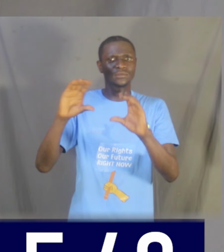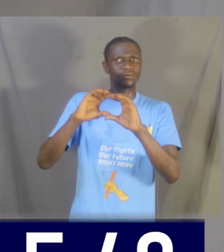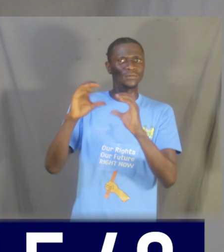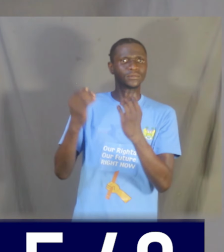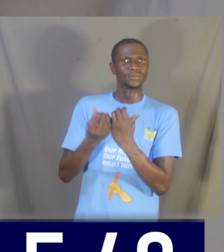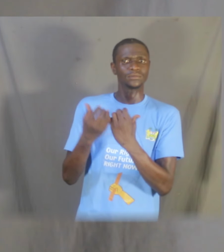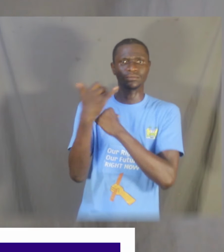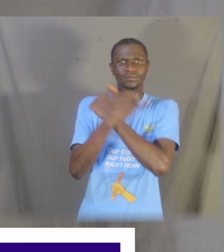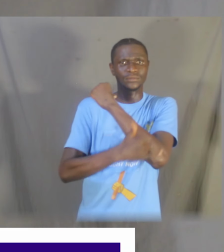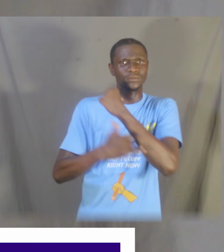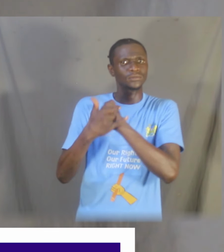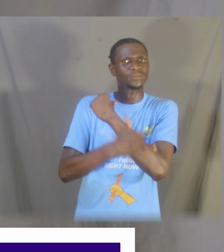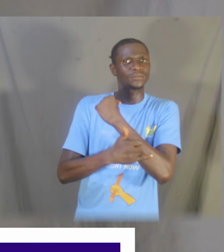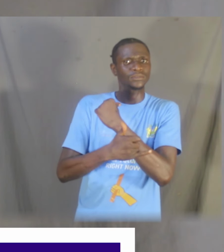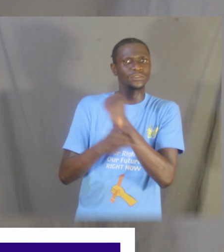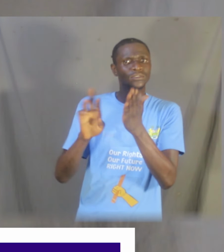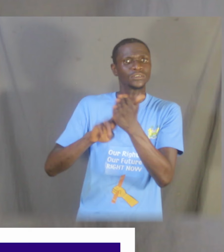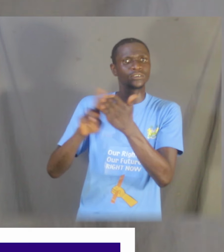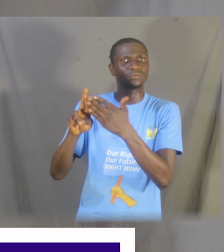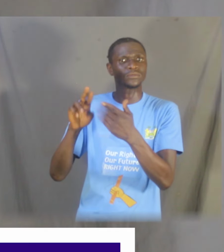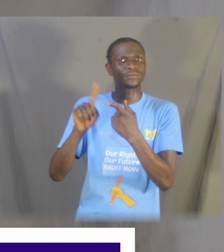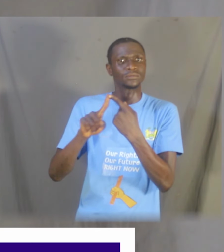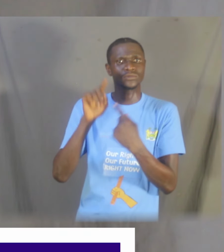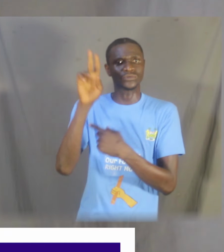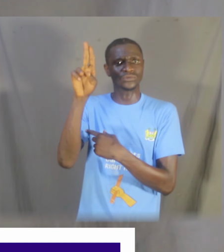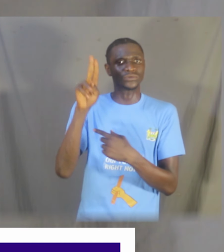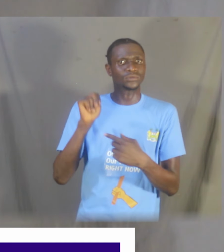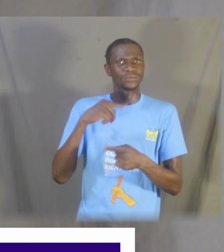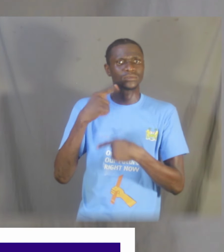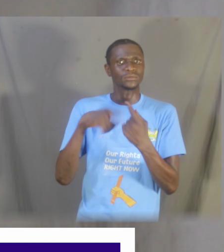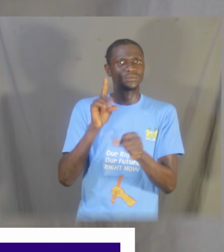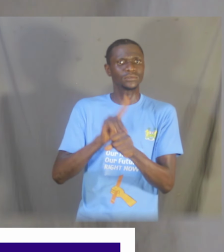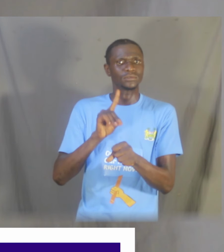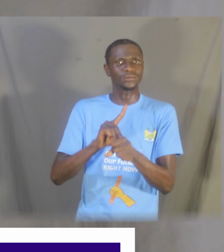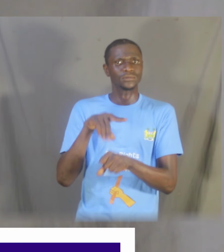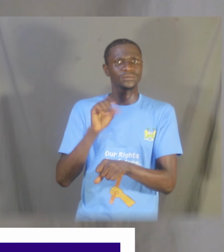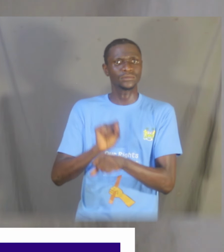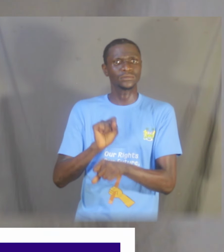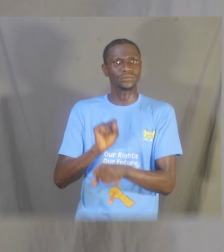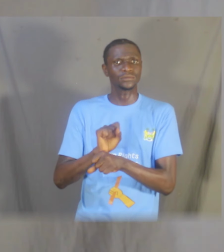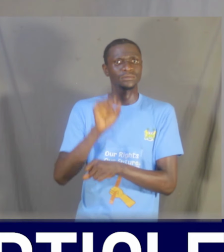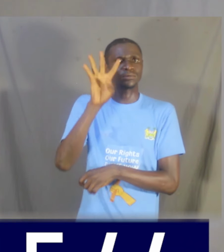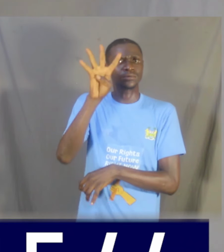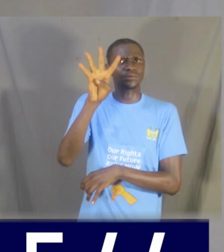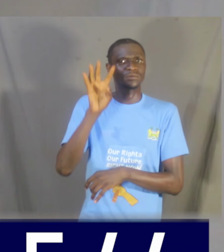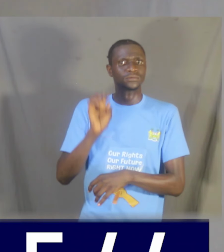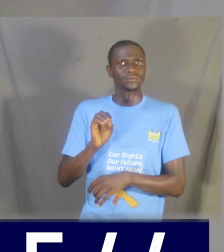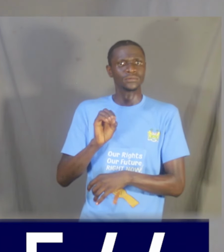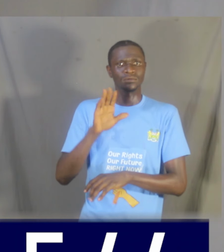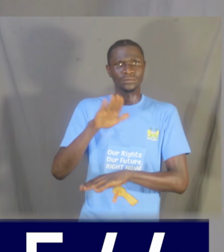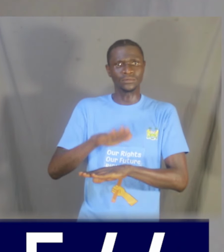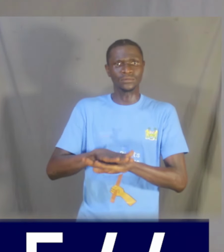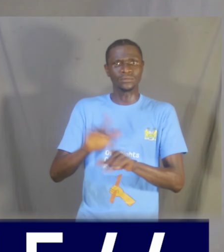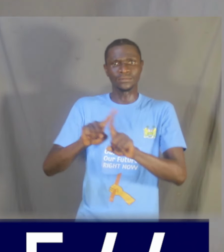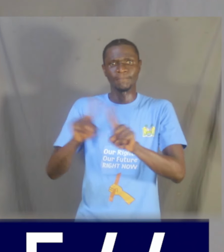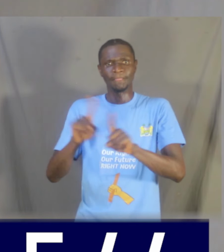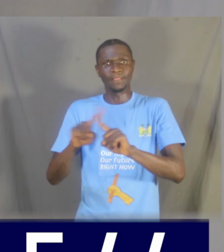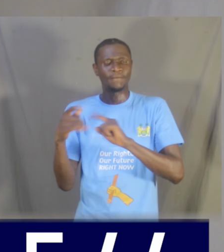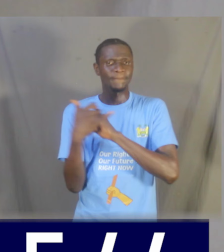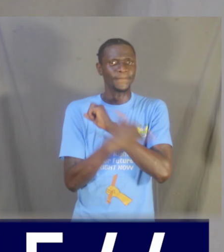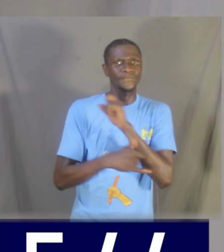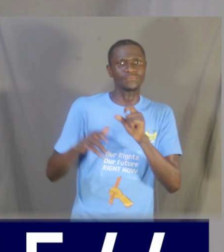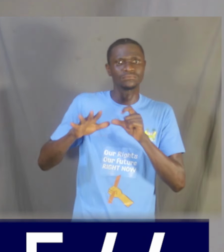to be bound. Details the process for ratification and accession to the Convention. Article 44.